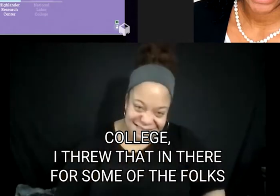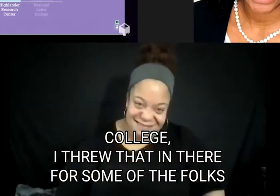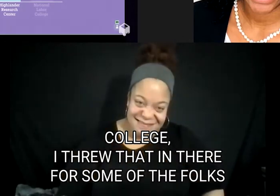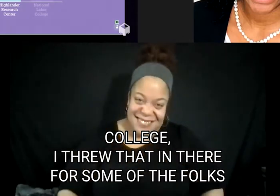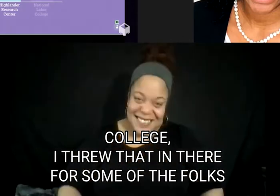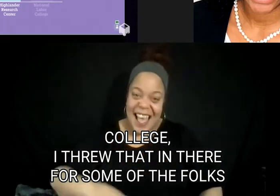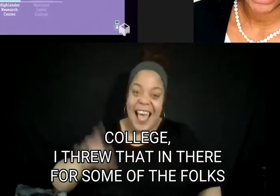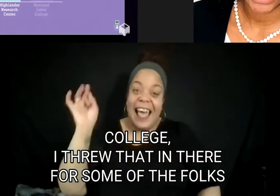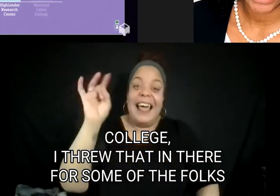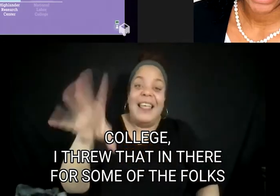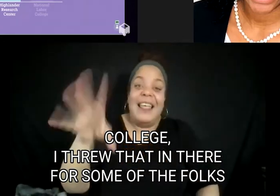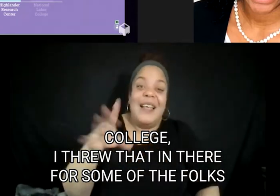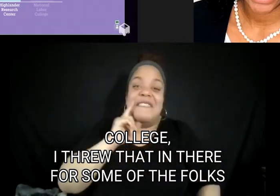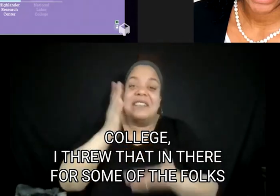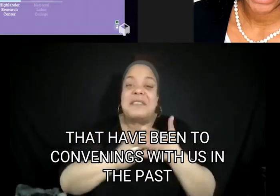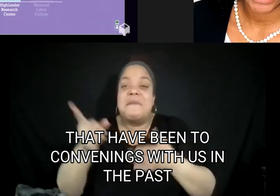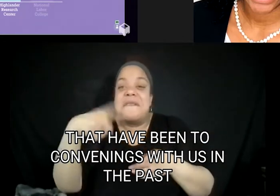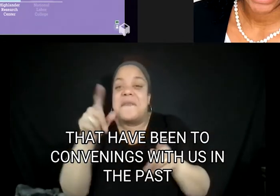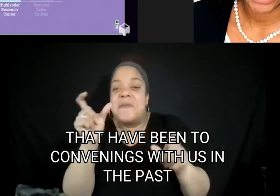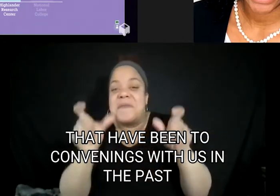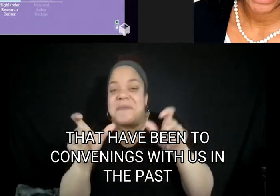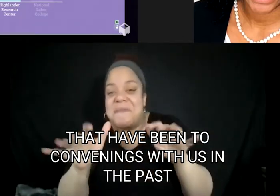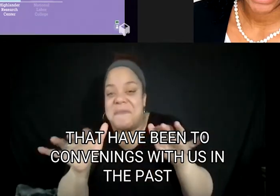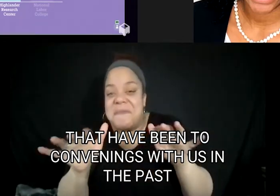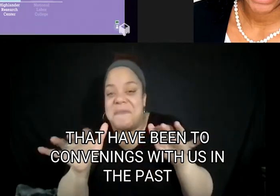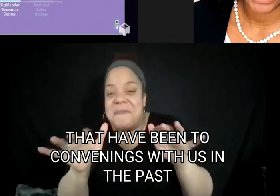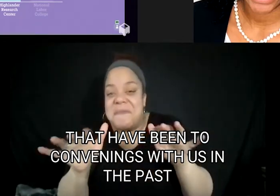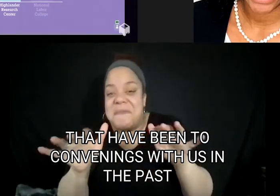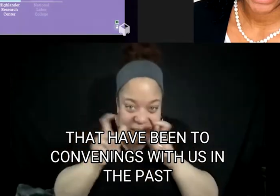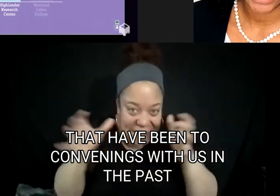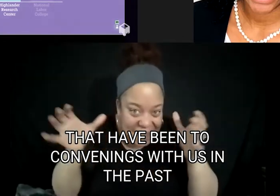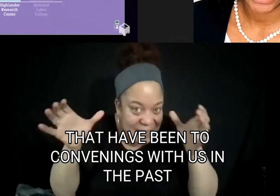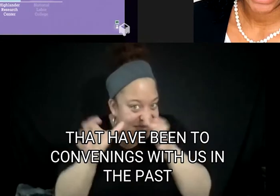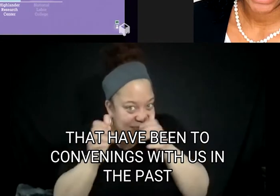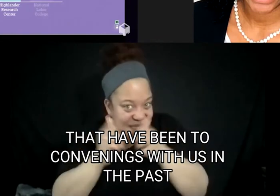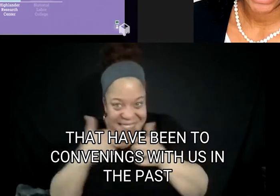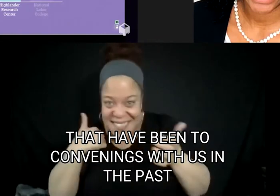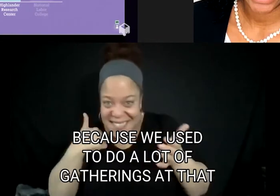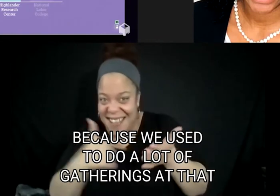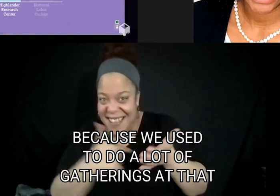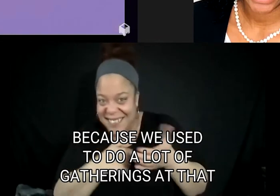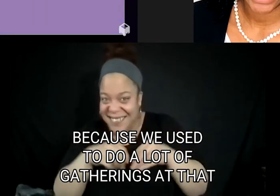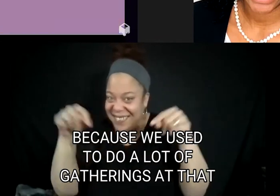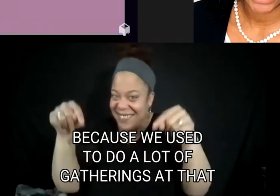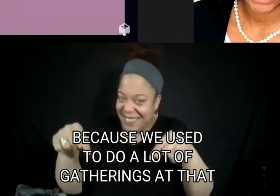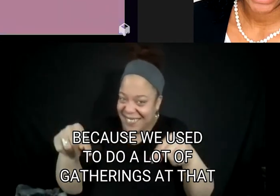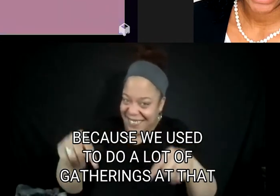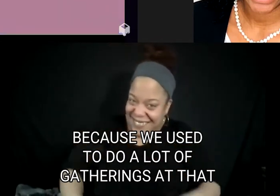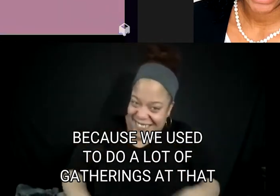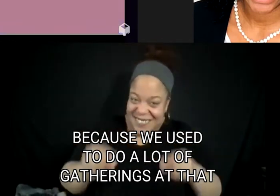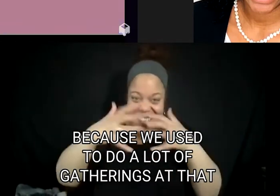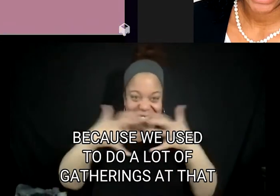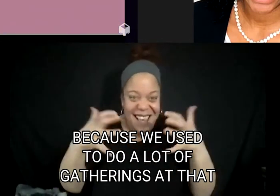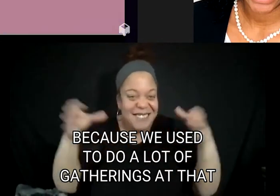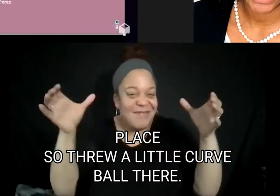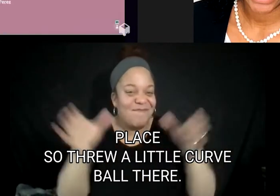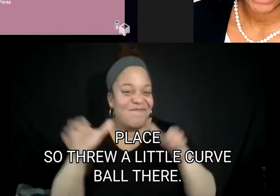of gatherings at that place. So threw a little curveball there. Yes, so 2002.